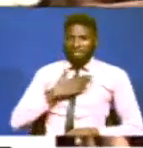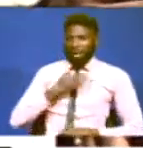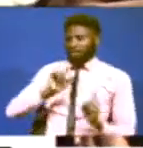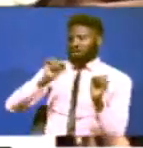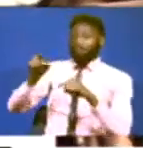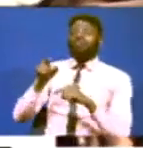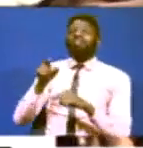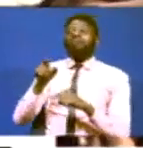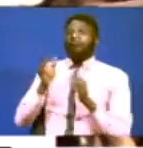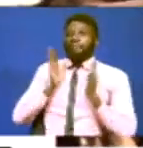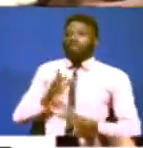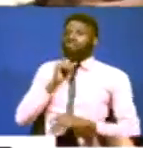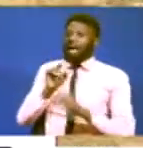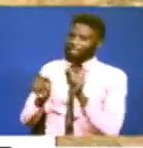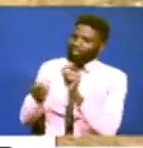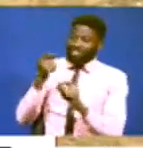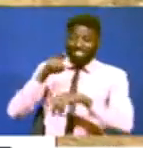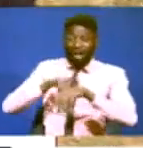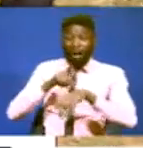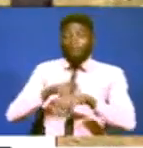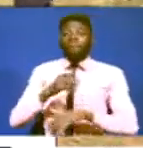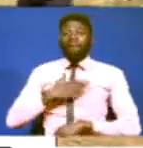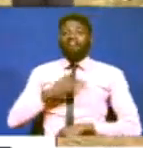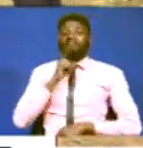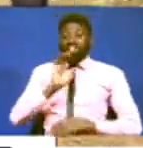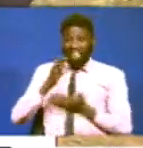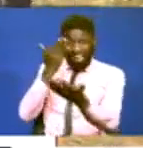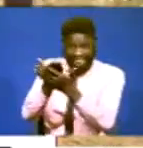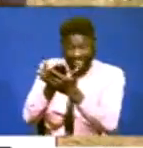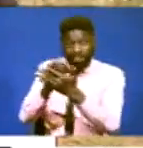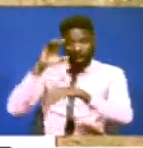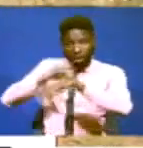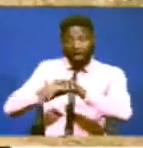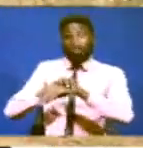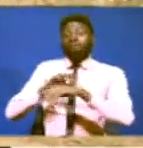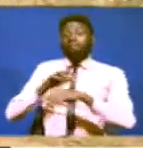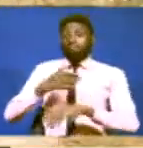Baba naye kufika tu pale na akaanza kumpiga. Jackie Masharia for Sunday Express.